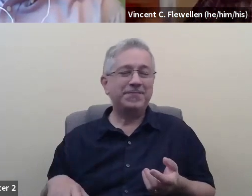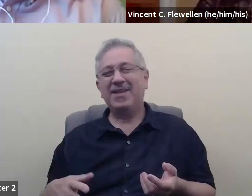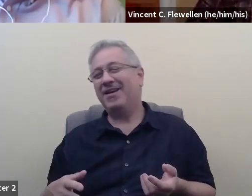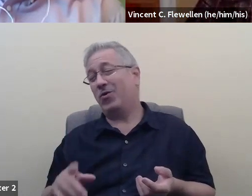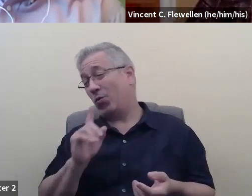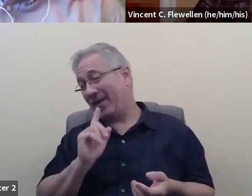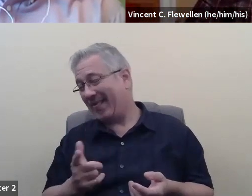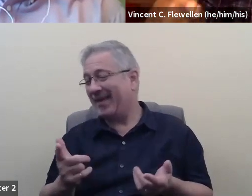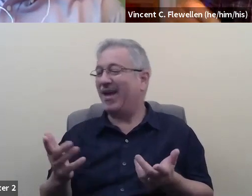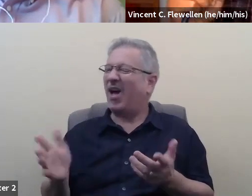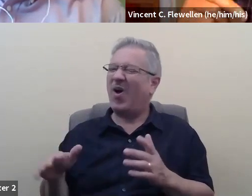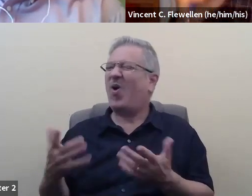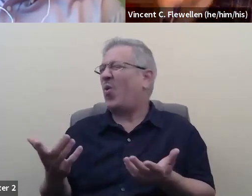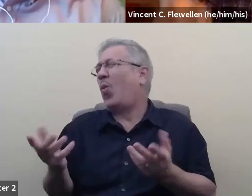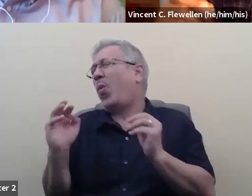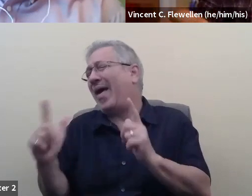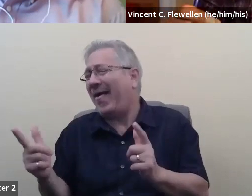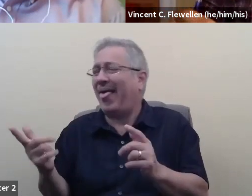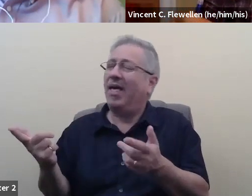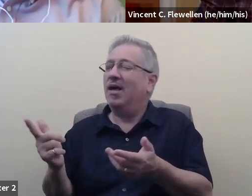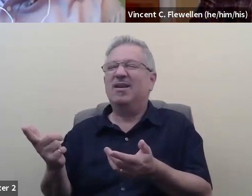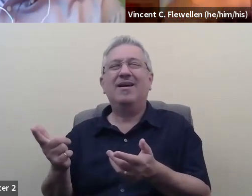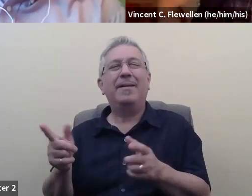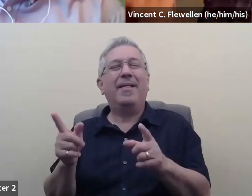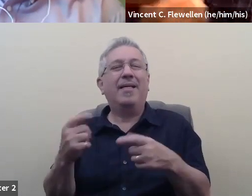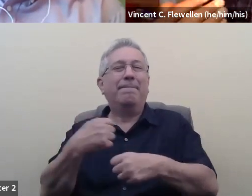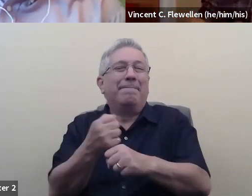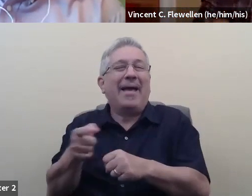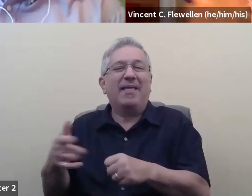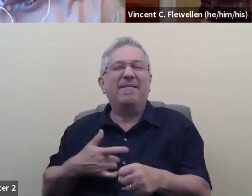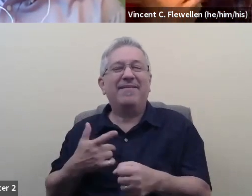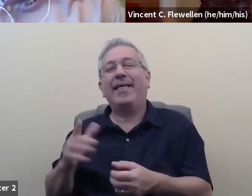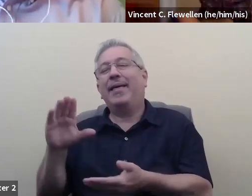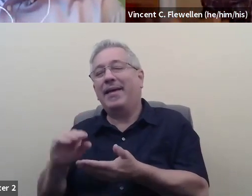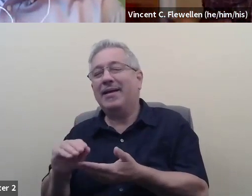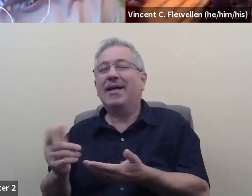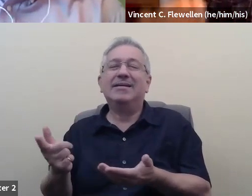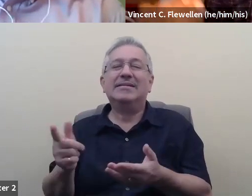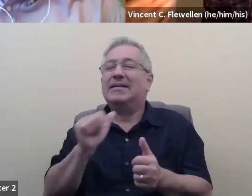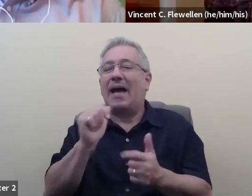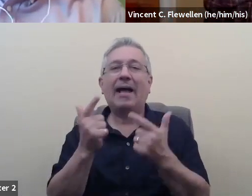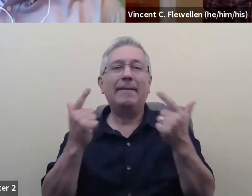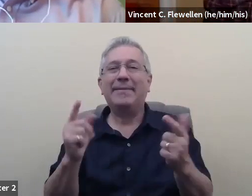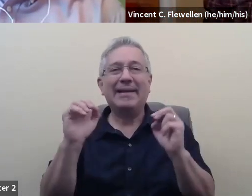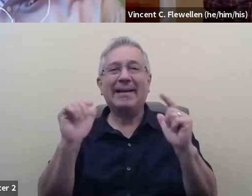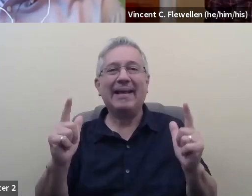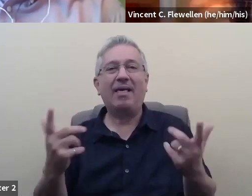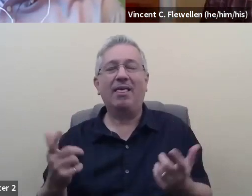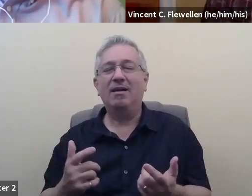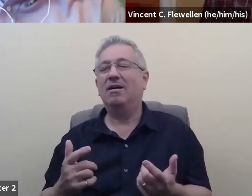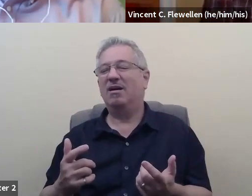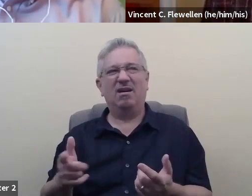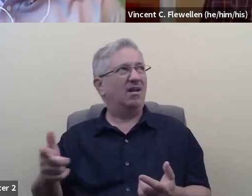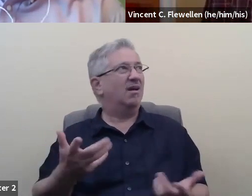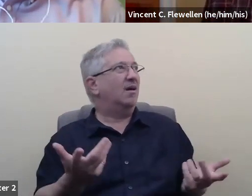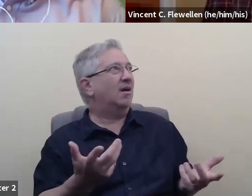just honoring it. And so that's another bit of like, if I weren't traumatized already by the initial story and the